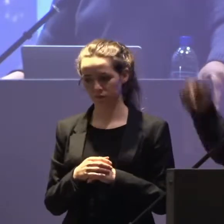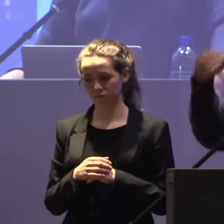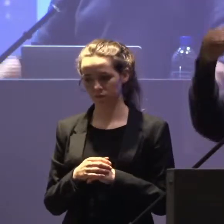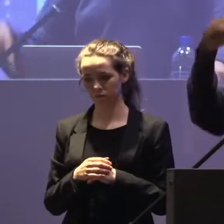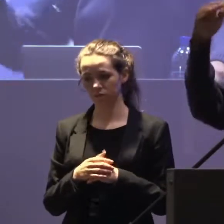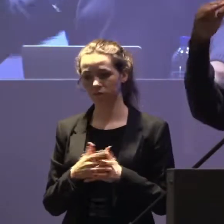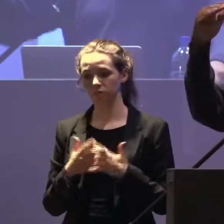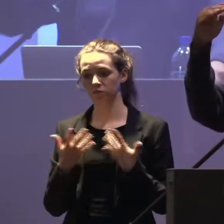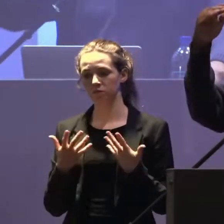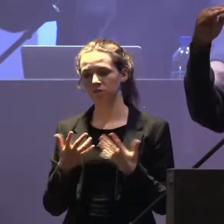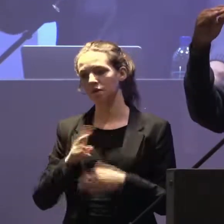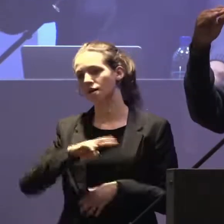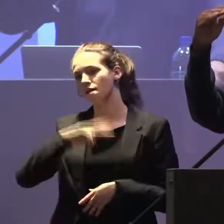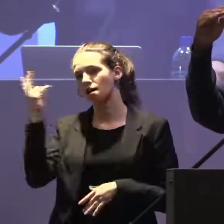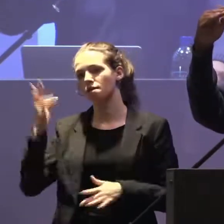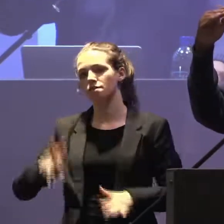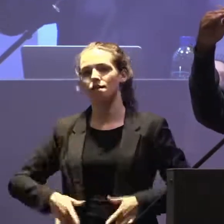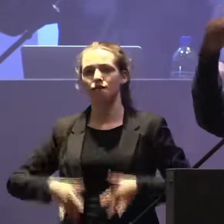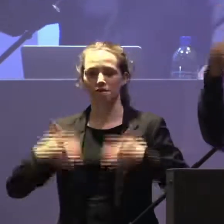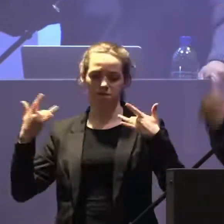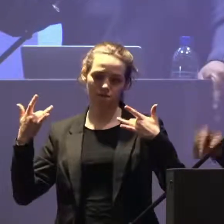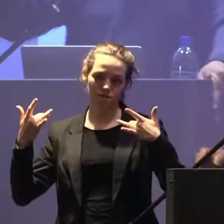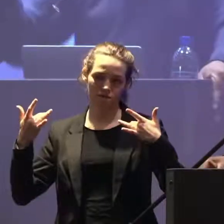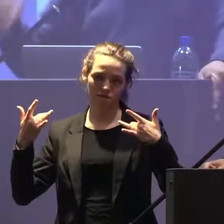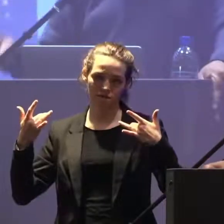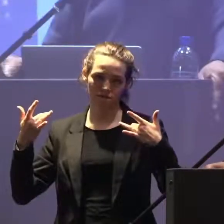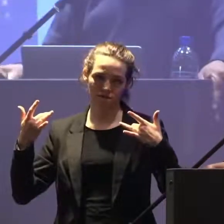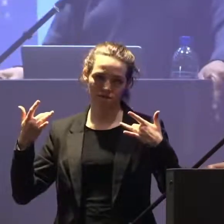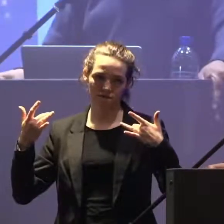in my other life,